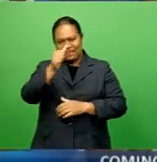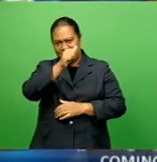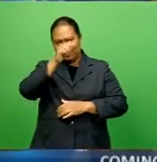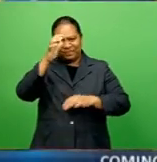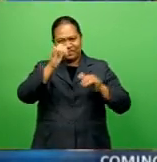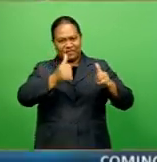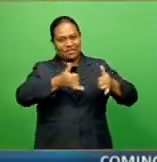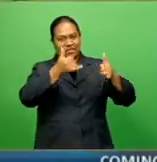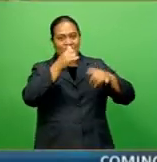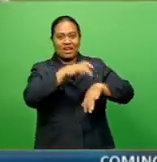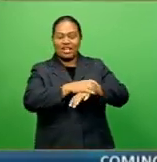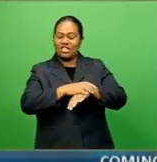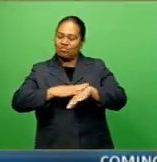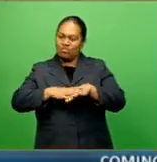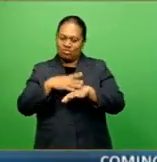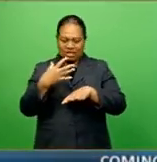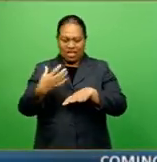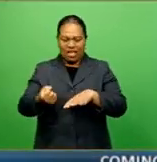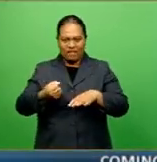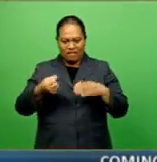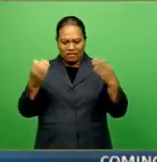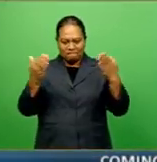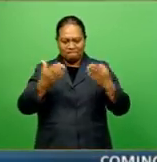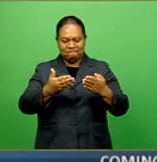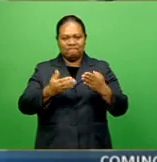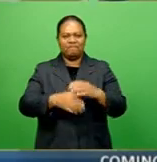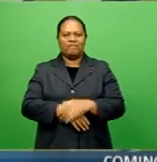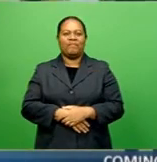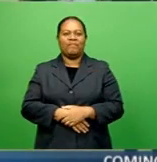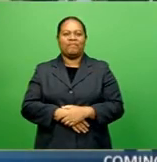Series champion Police Blue on a mission.